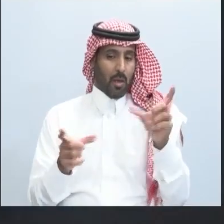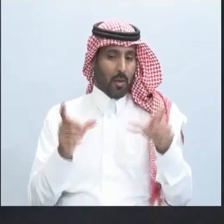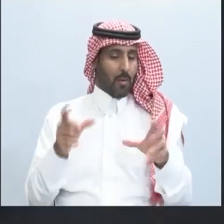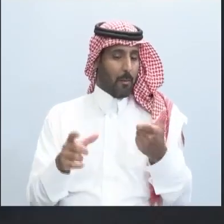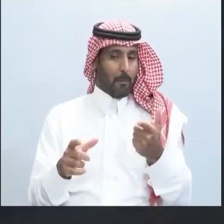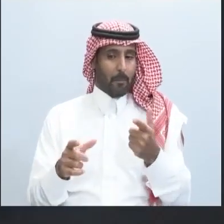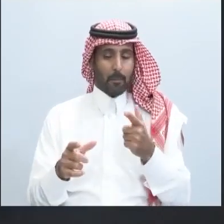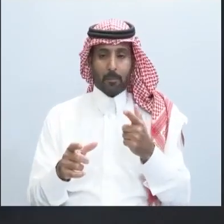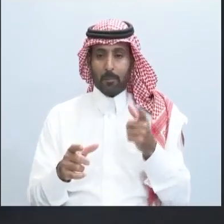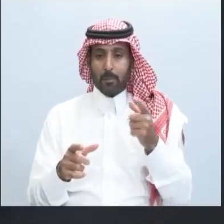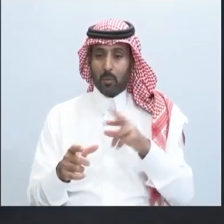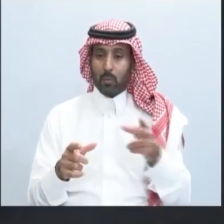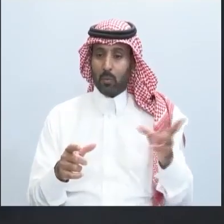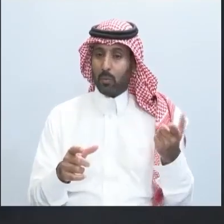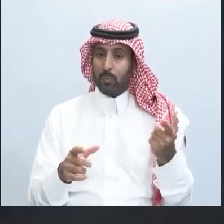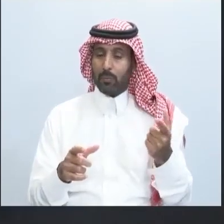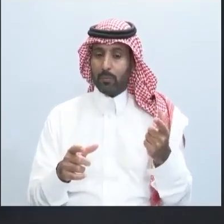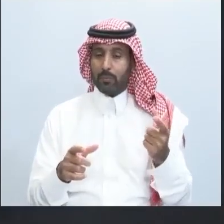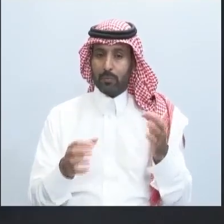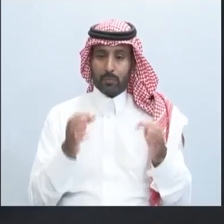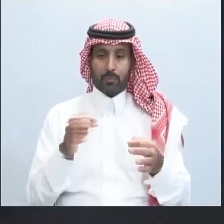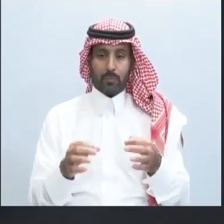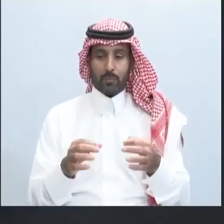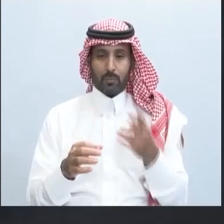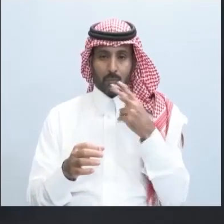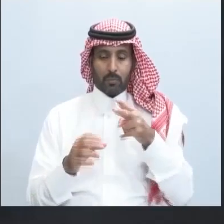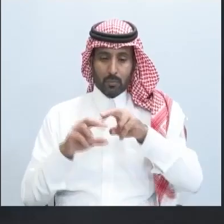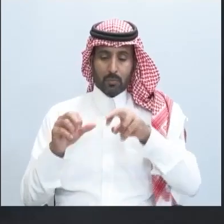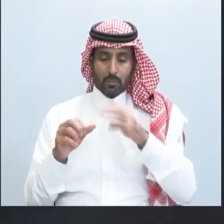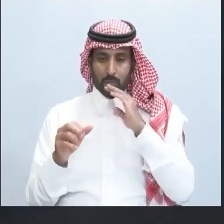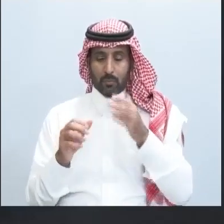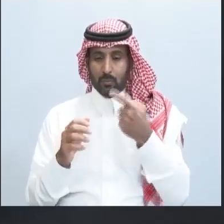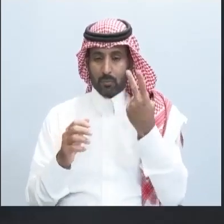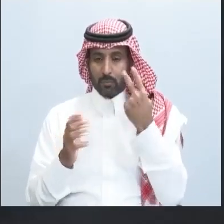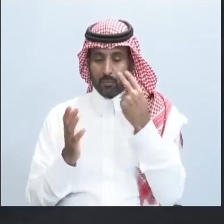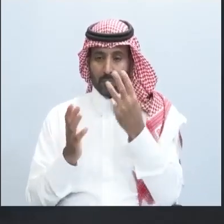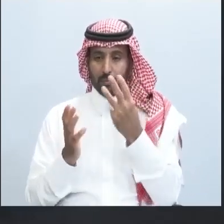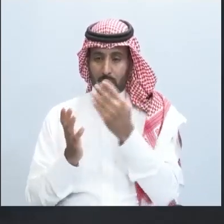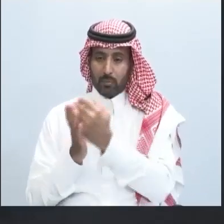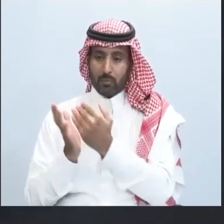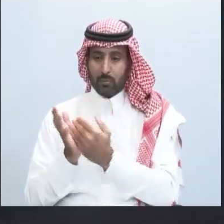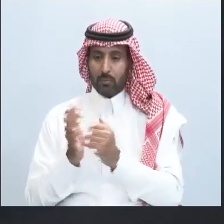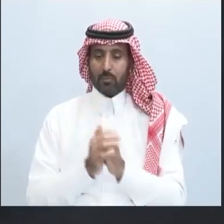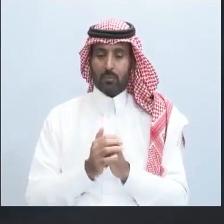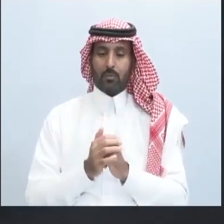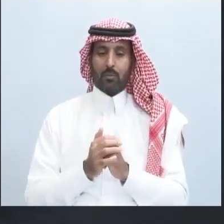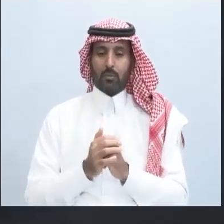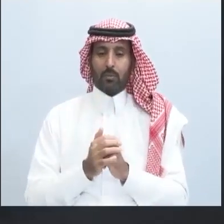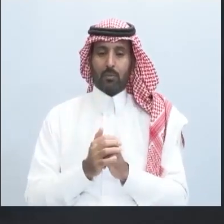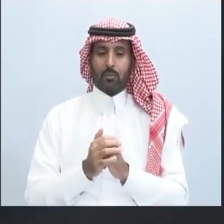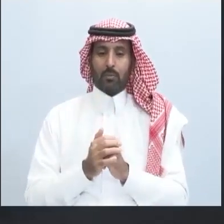what kind of players are they? I think you can find that in the second or the third part of the